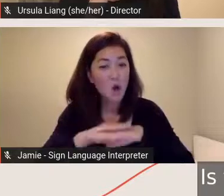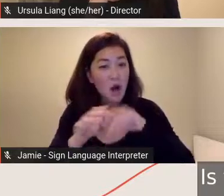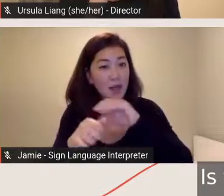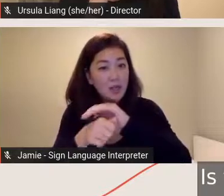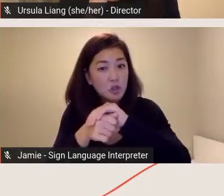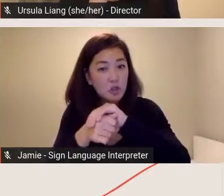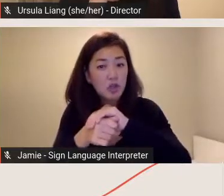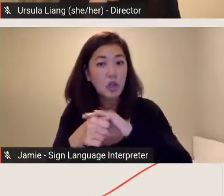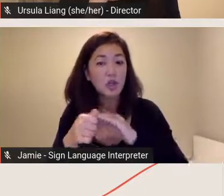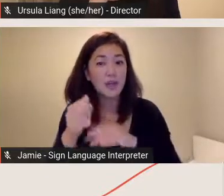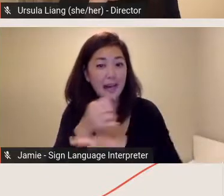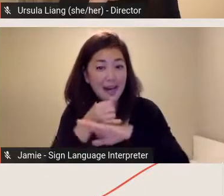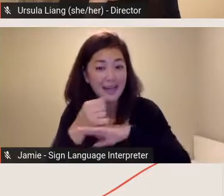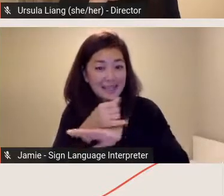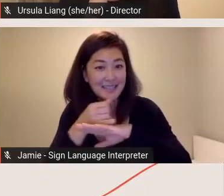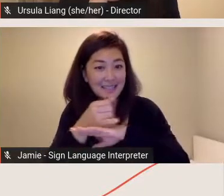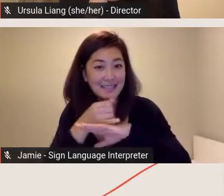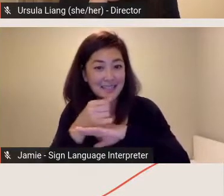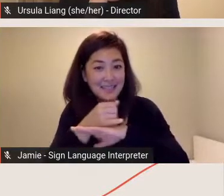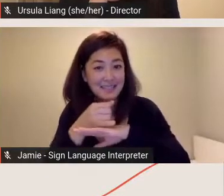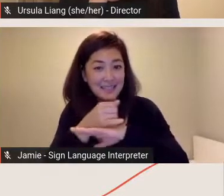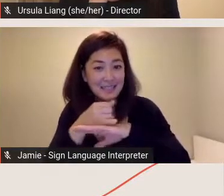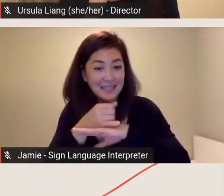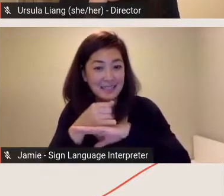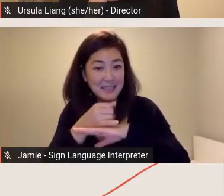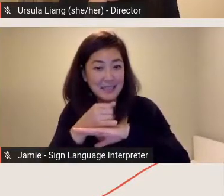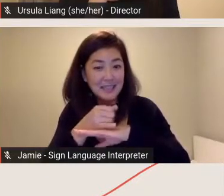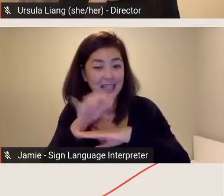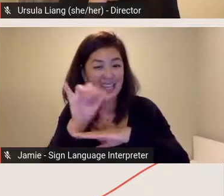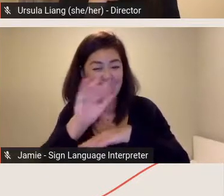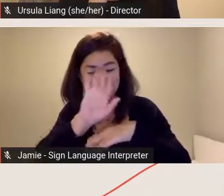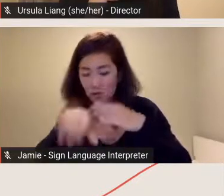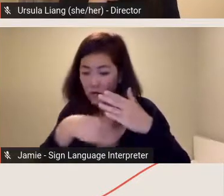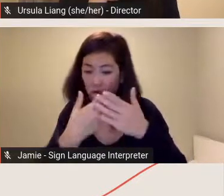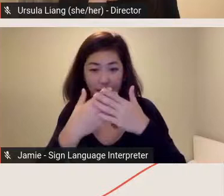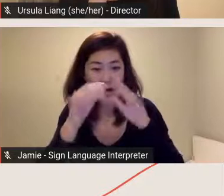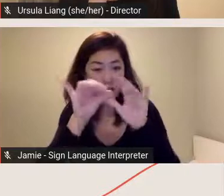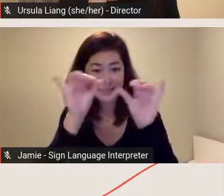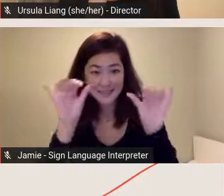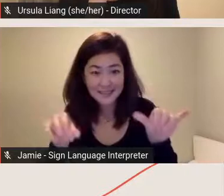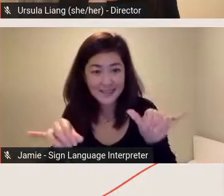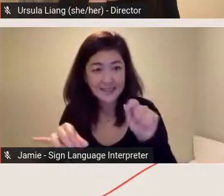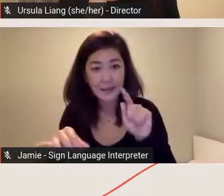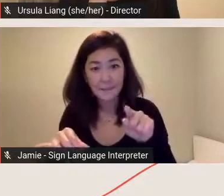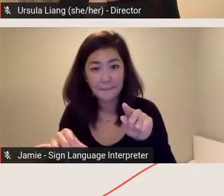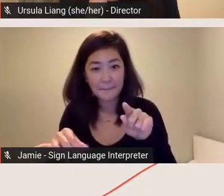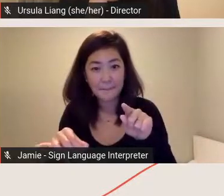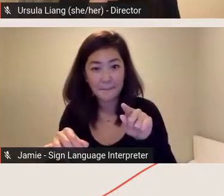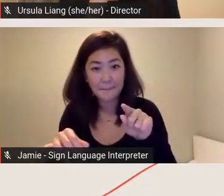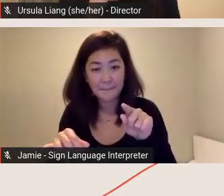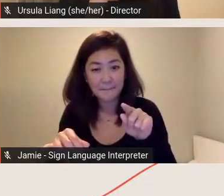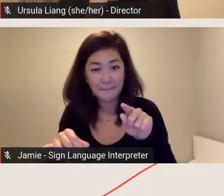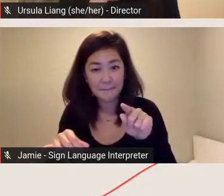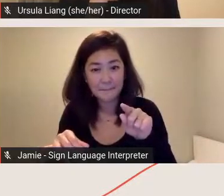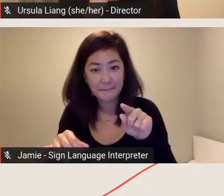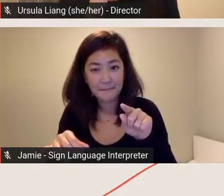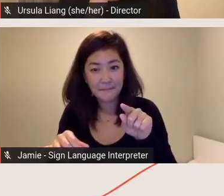Island, the police work, the entire function of their system was